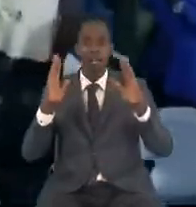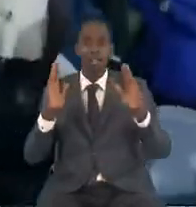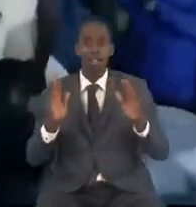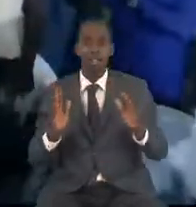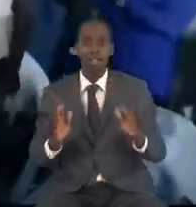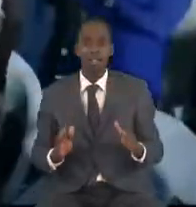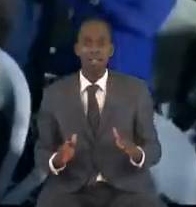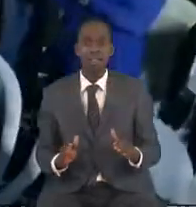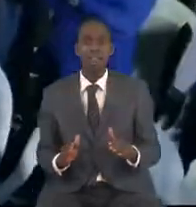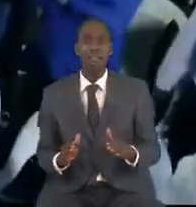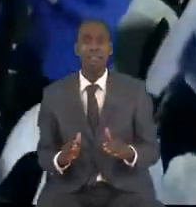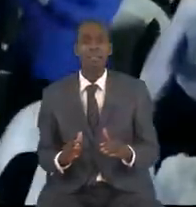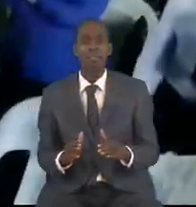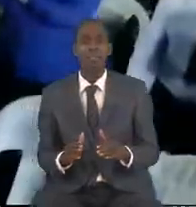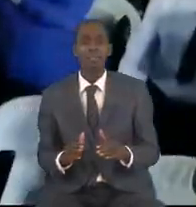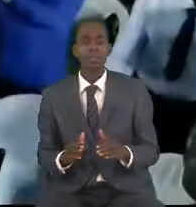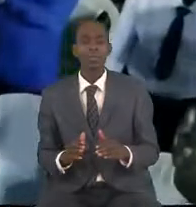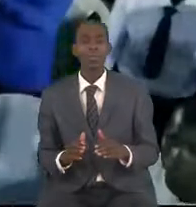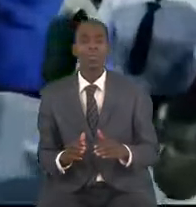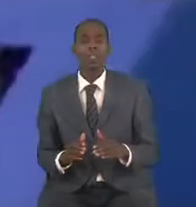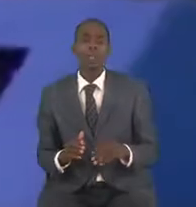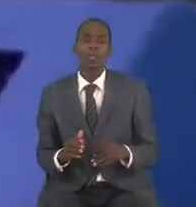sanctuary.